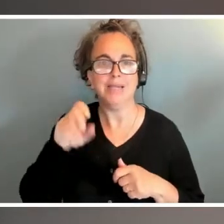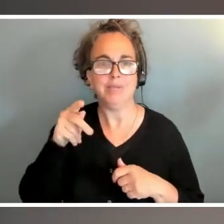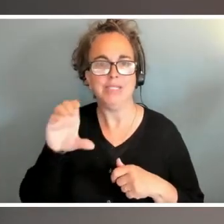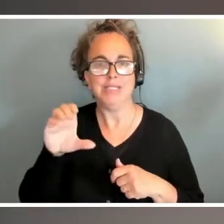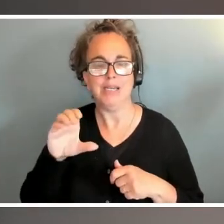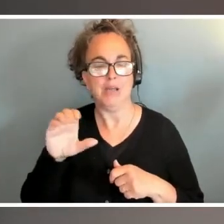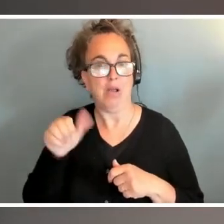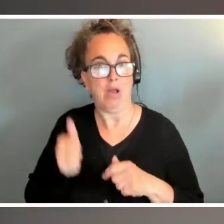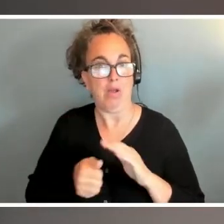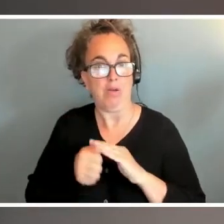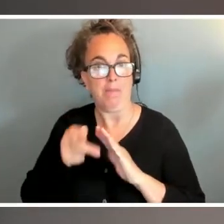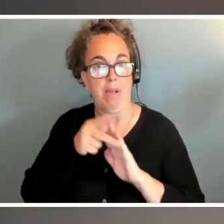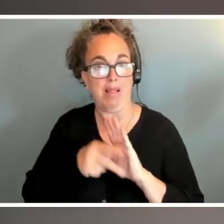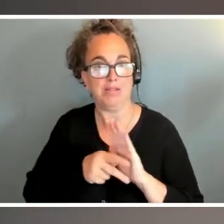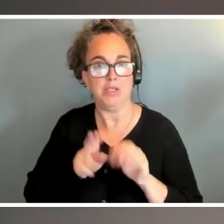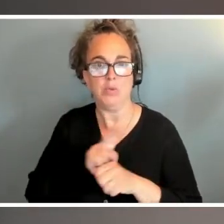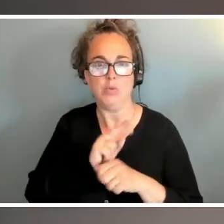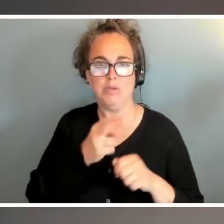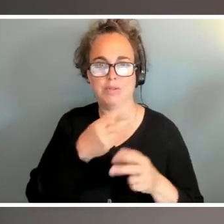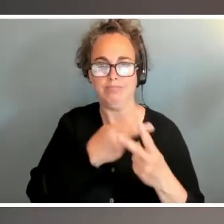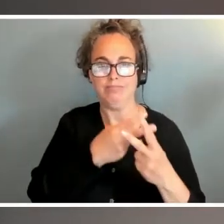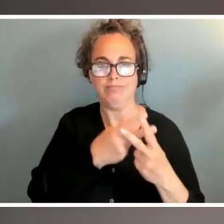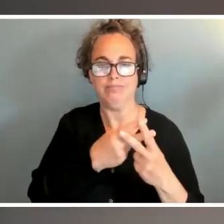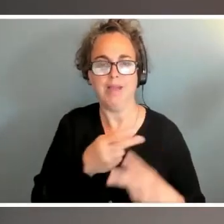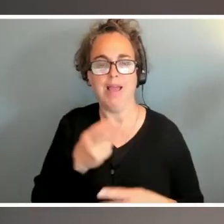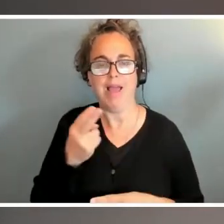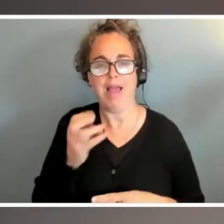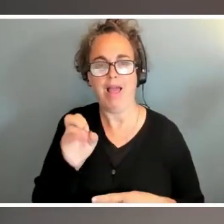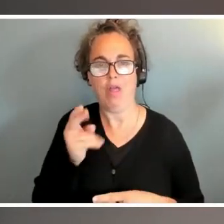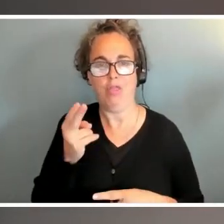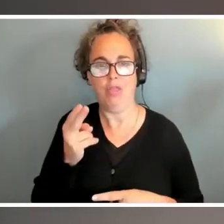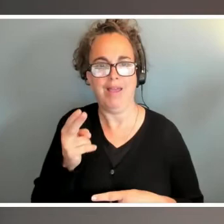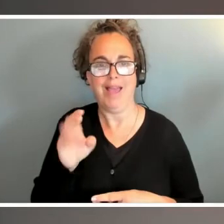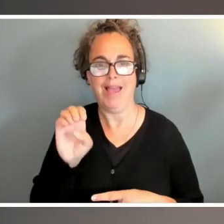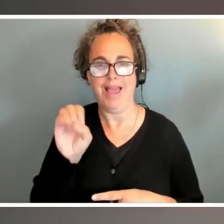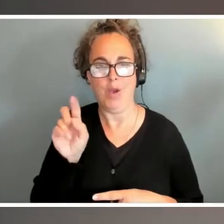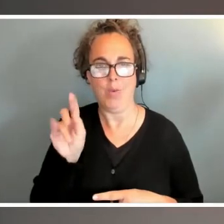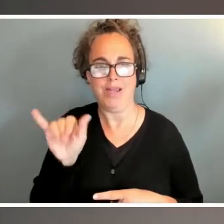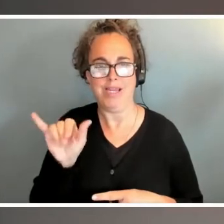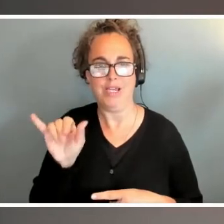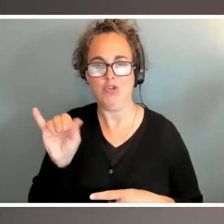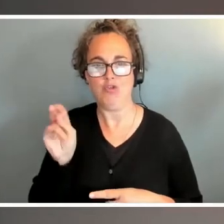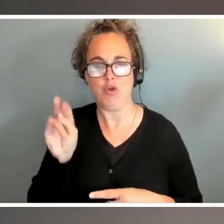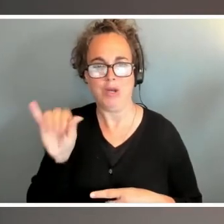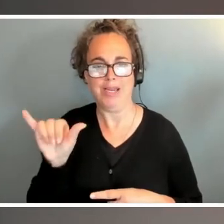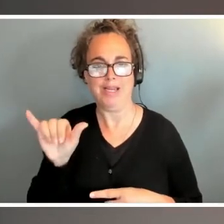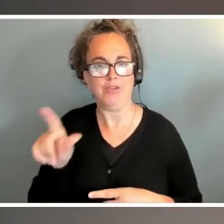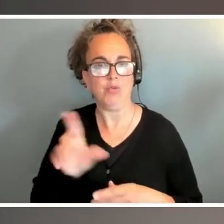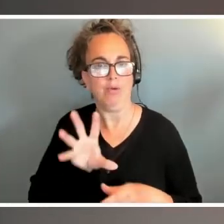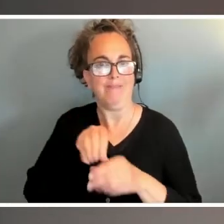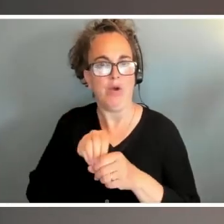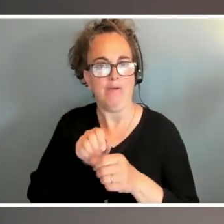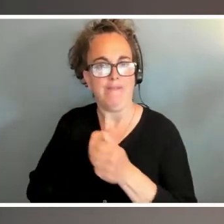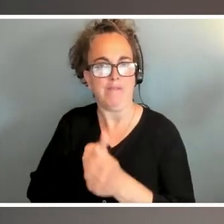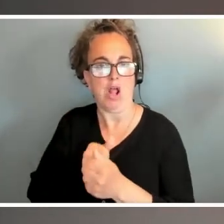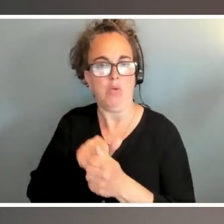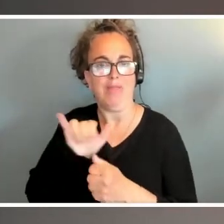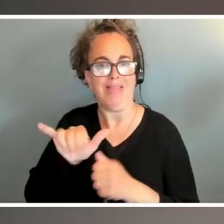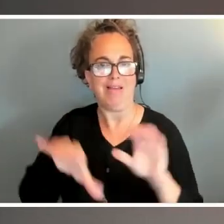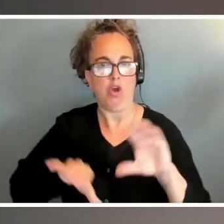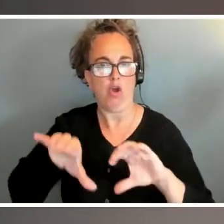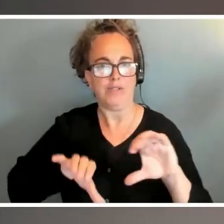NCPC_policy and use the hashtag Health Equity Journey on Twitter to follow and join the conversation. And you will find